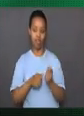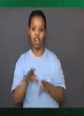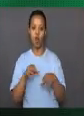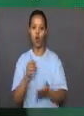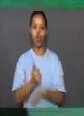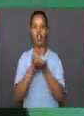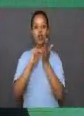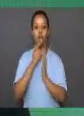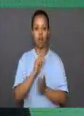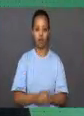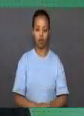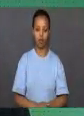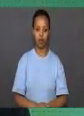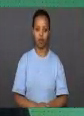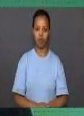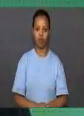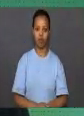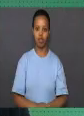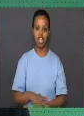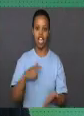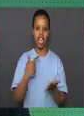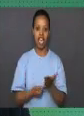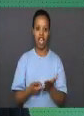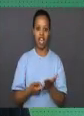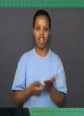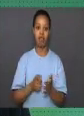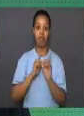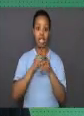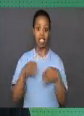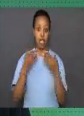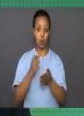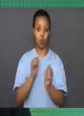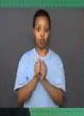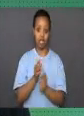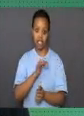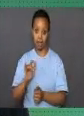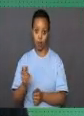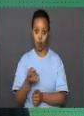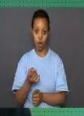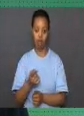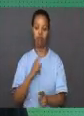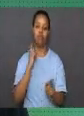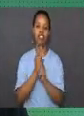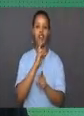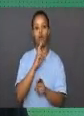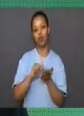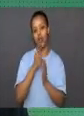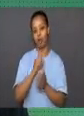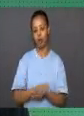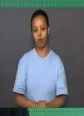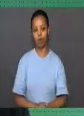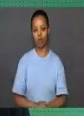sun. If this is similar to your answer, then you are